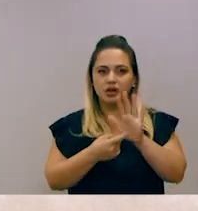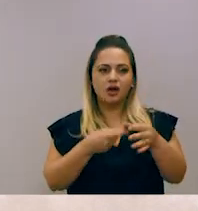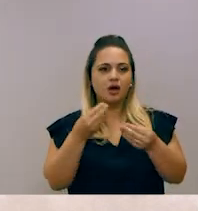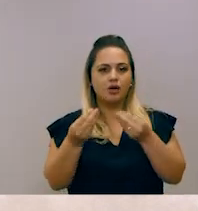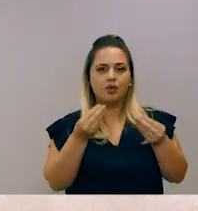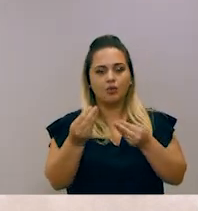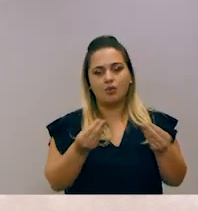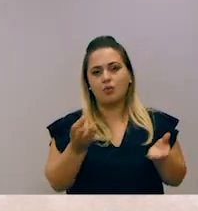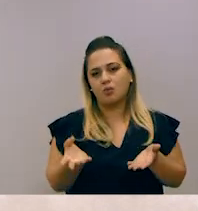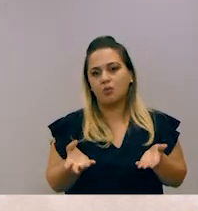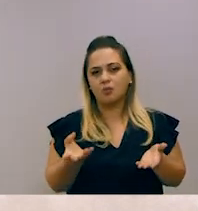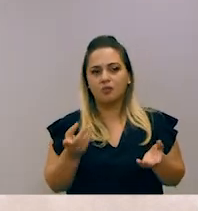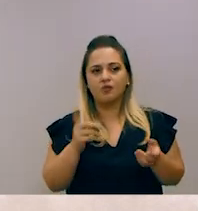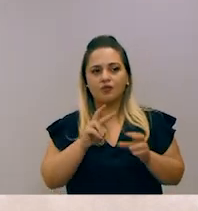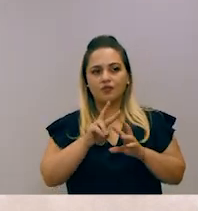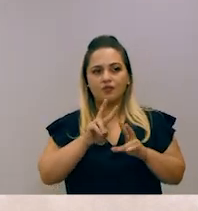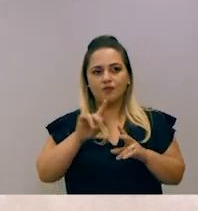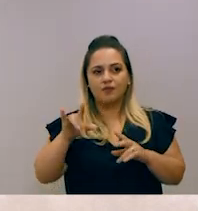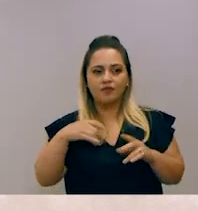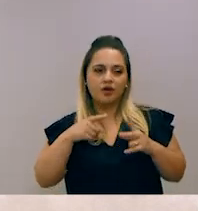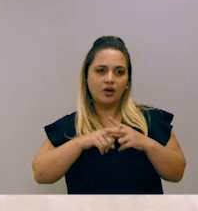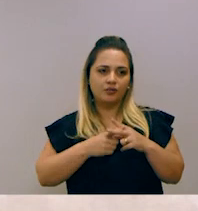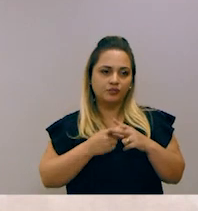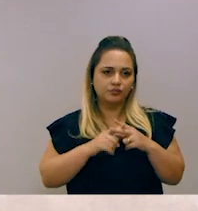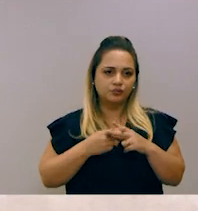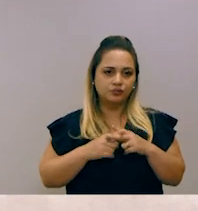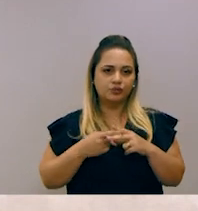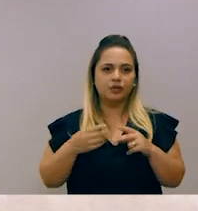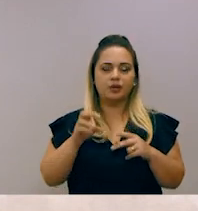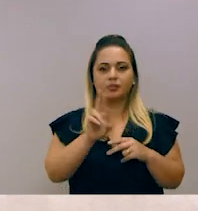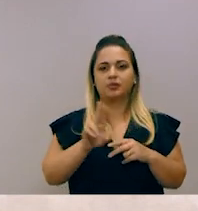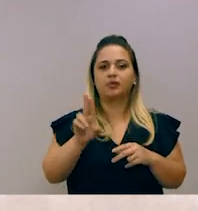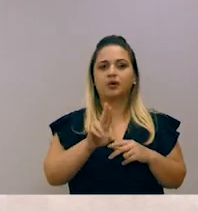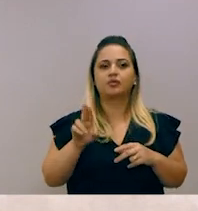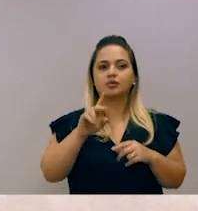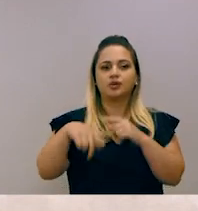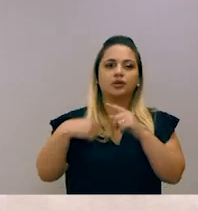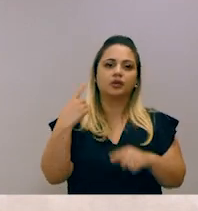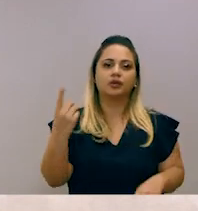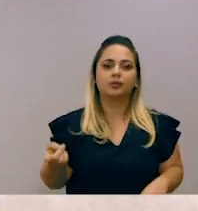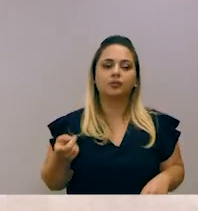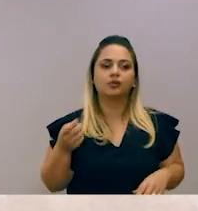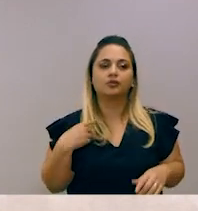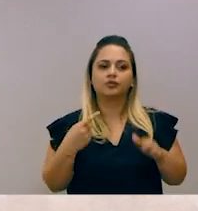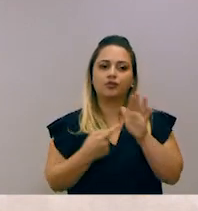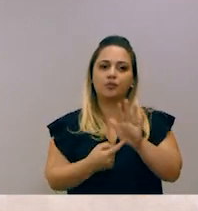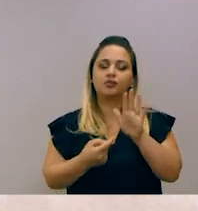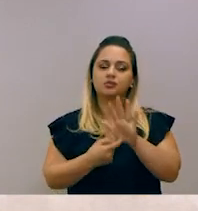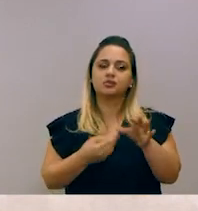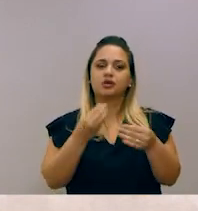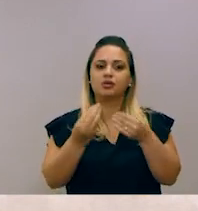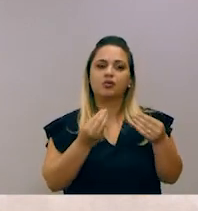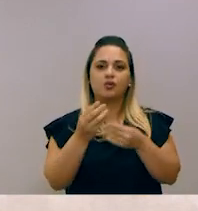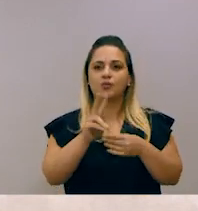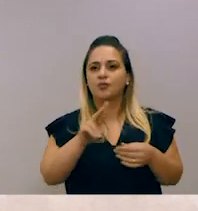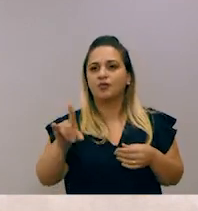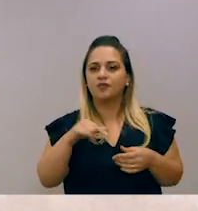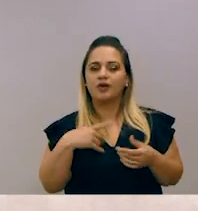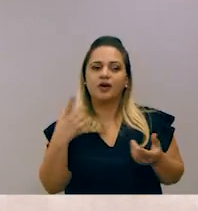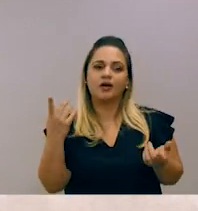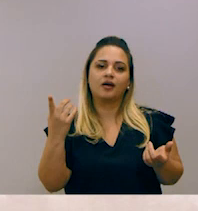the project, how this assistant will work when it's available to use, not yet. And then I will show